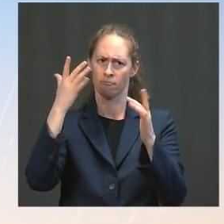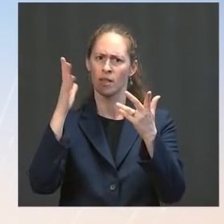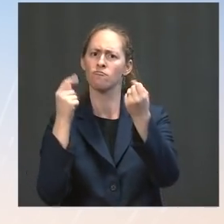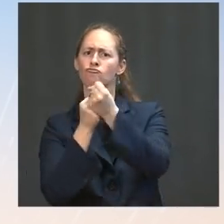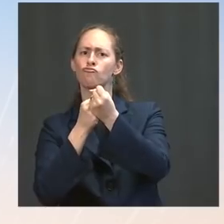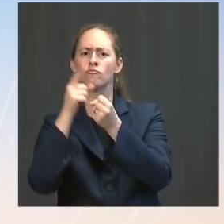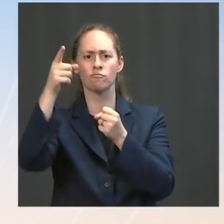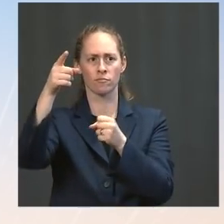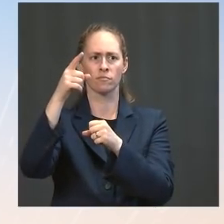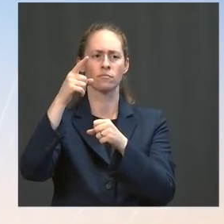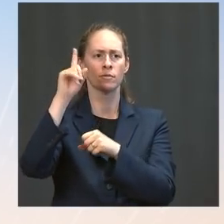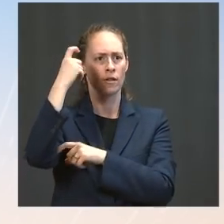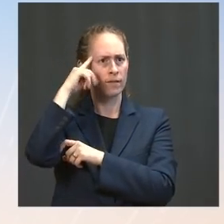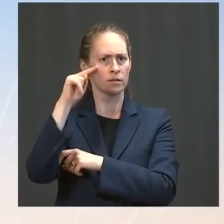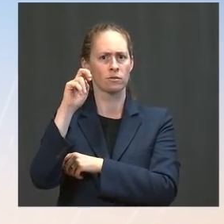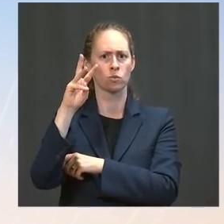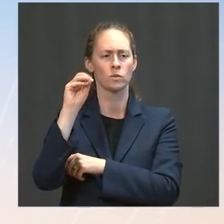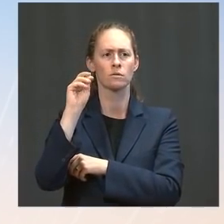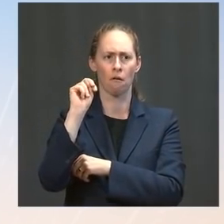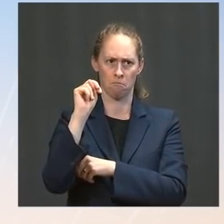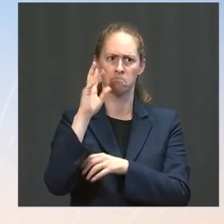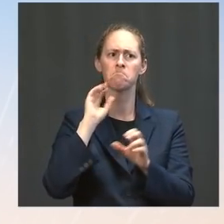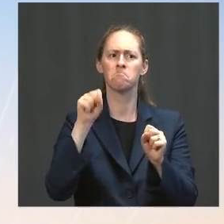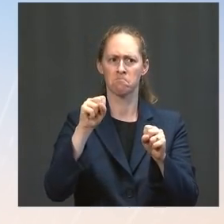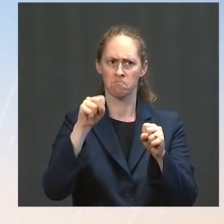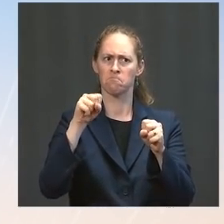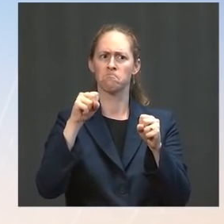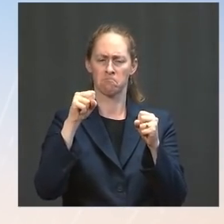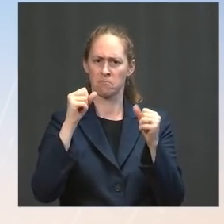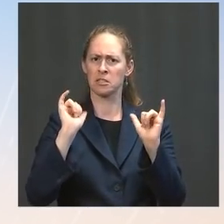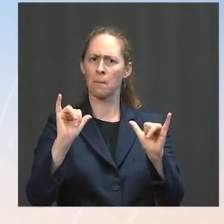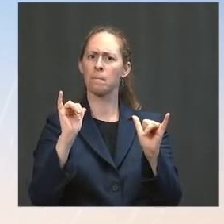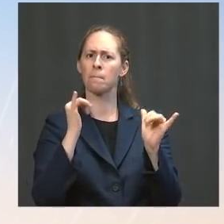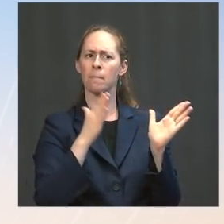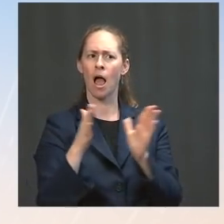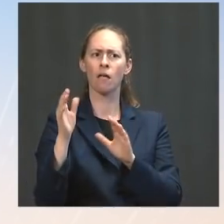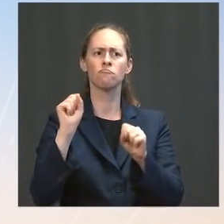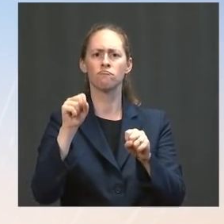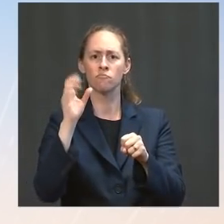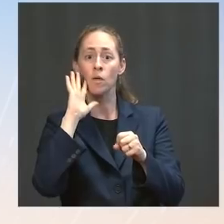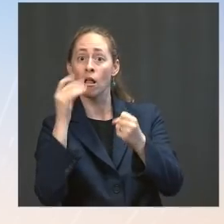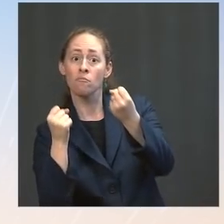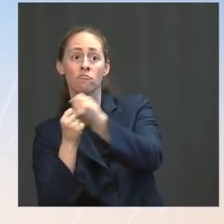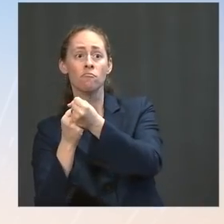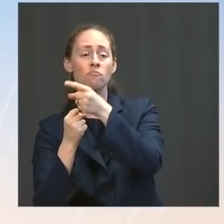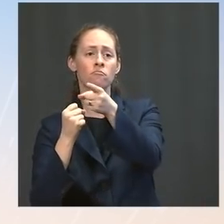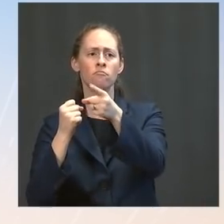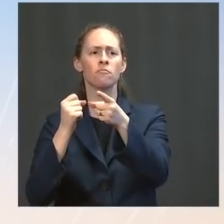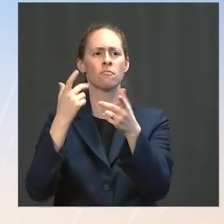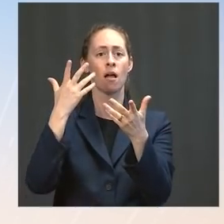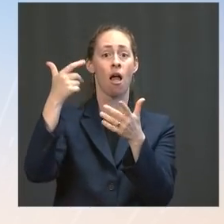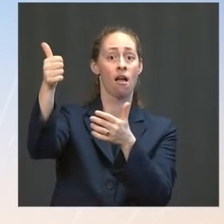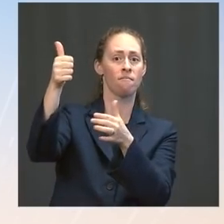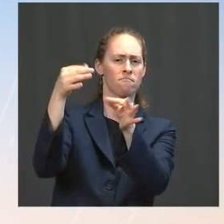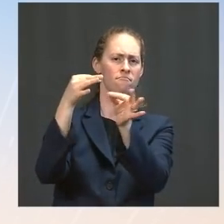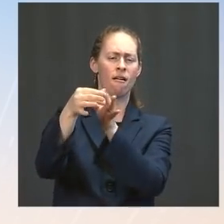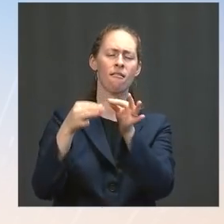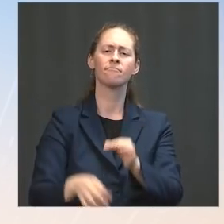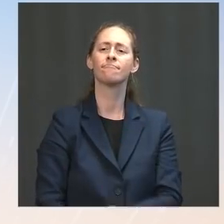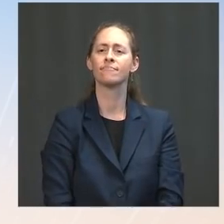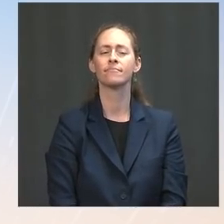because the pieces of legislation that move forward include an extension of the child tax credit, more